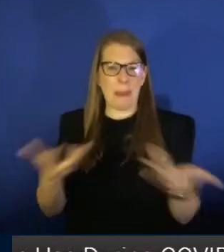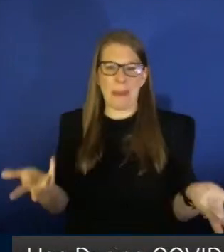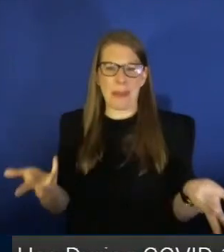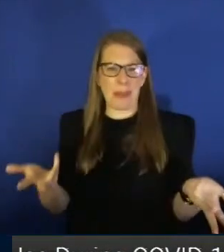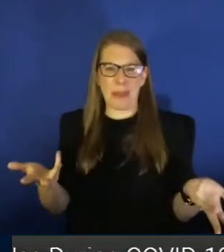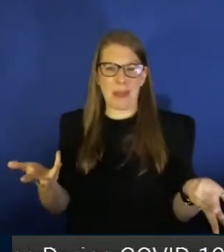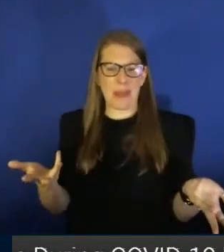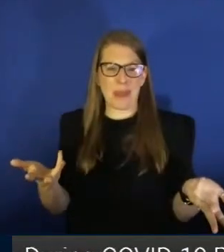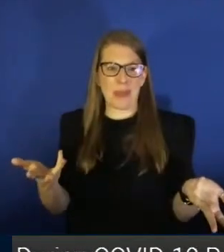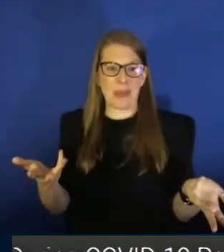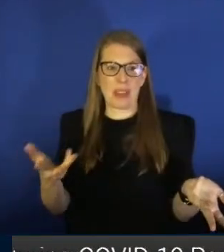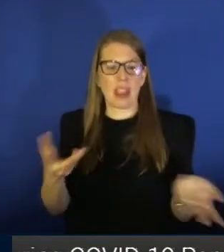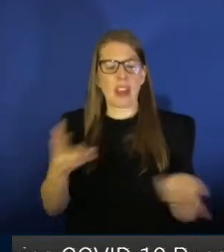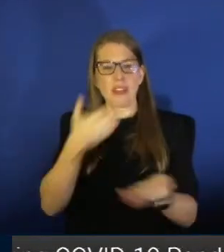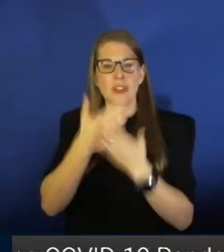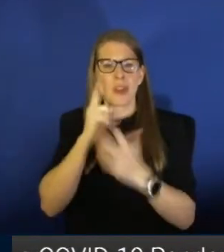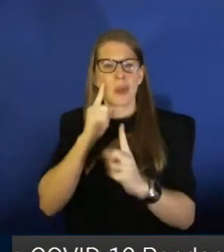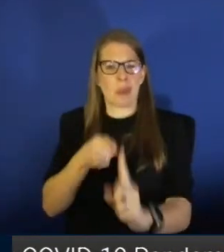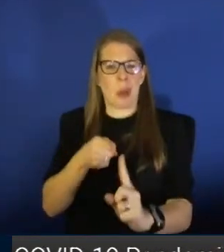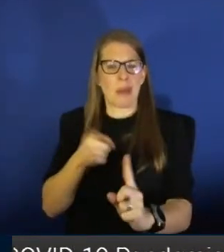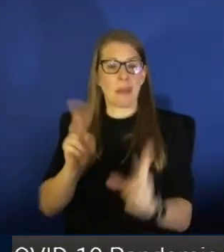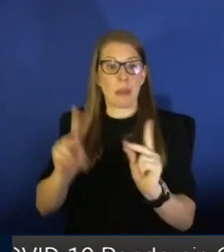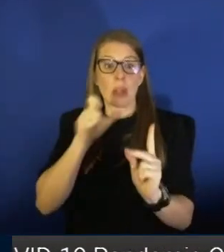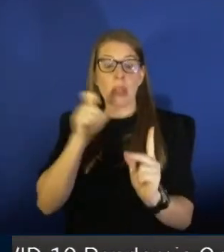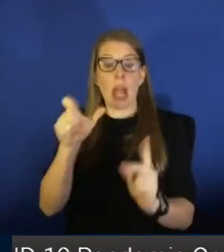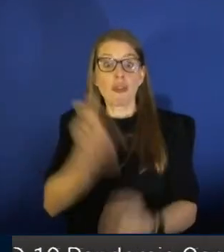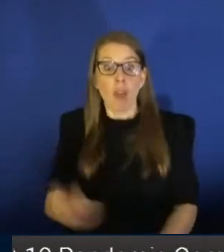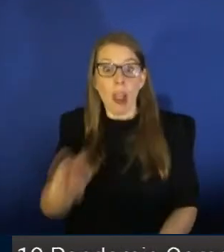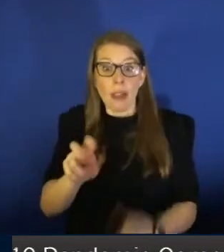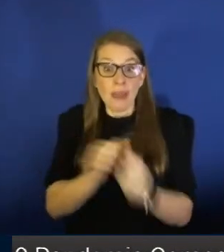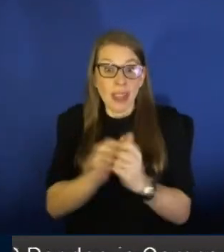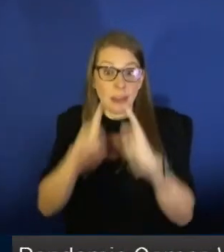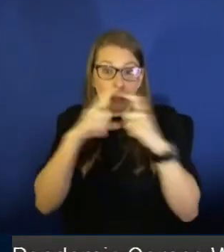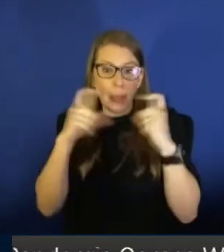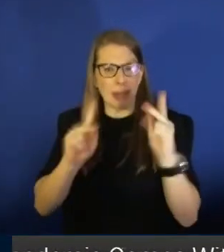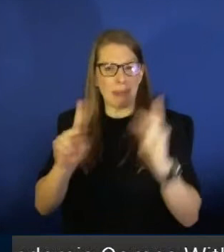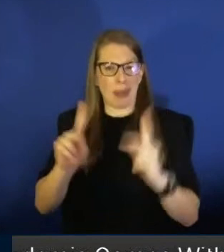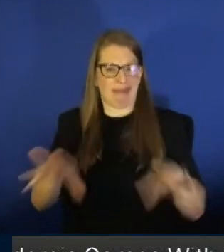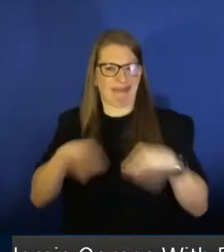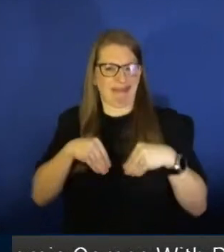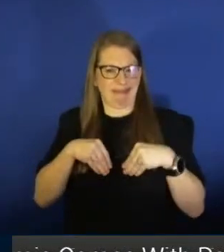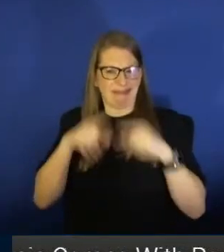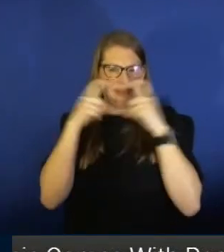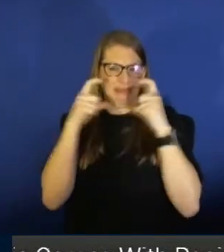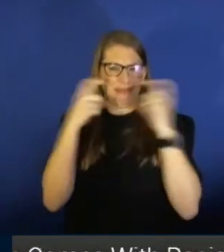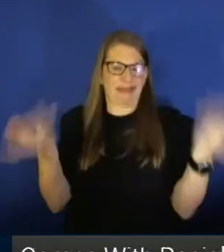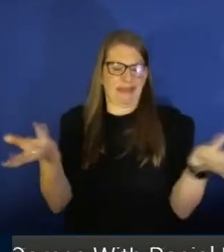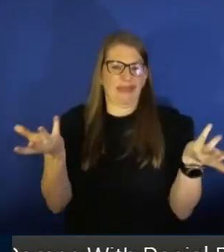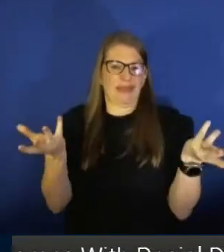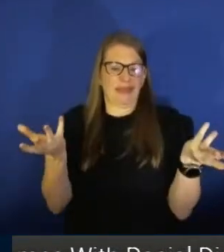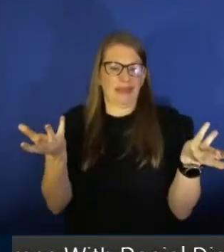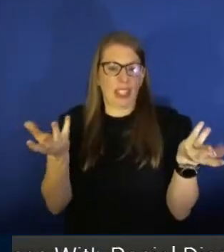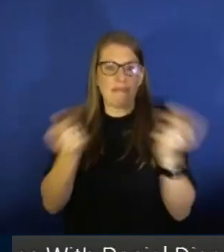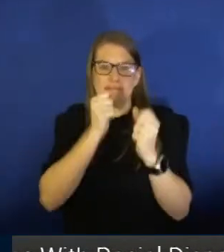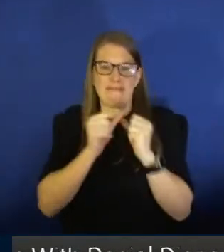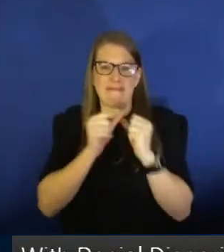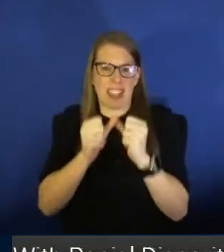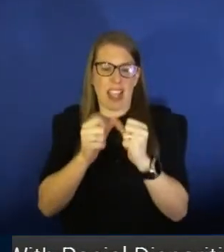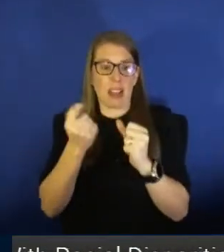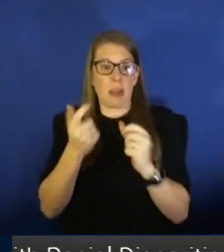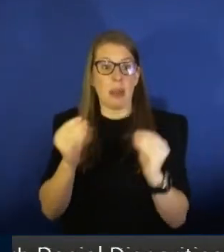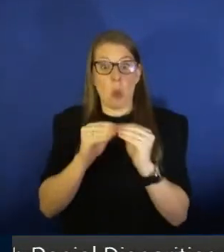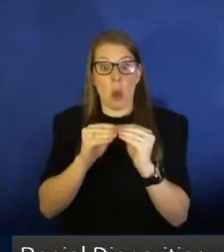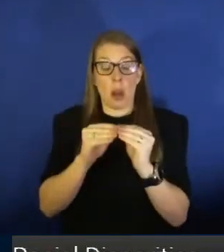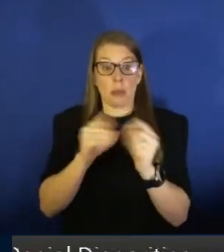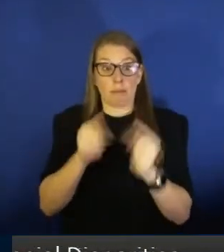think people aren't not traveling because of the mask. People have adapted to that, so let's just stick with that, for a Yeah. little bit longer if we can. Because on the flip side of that,